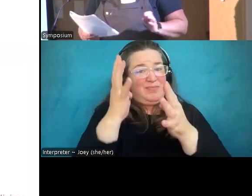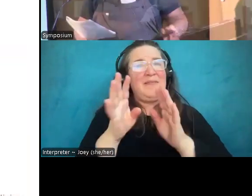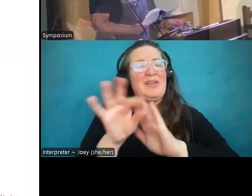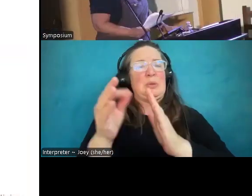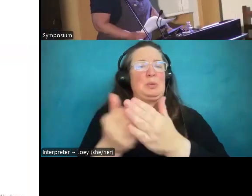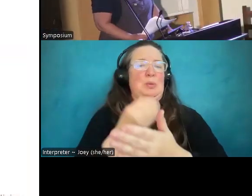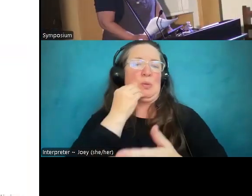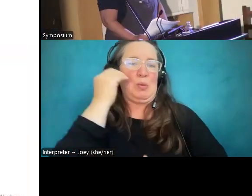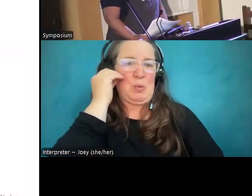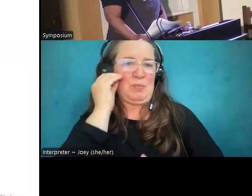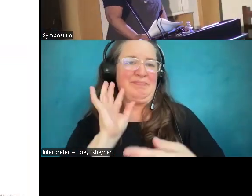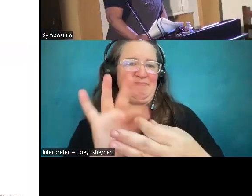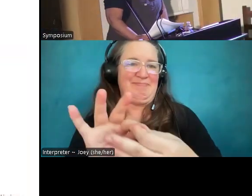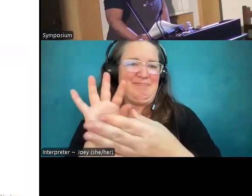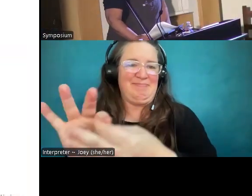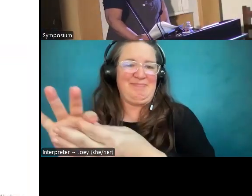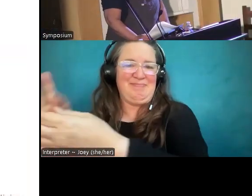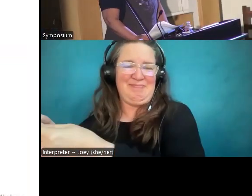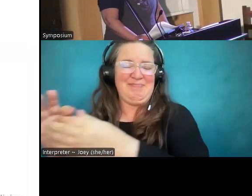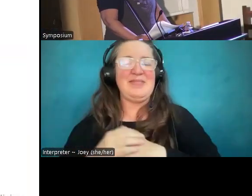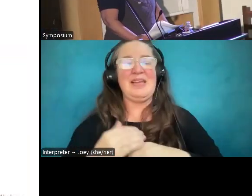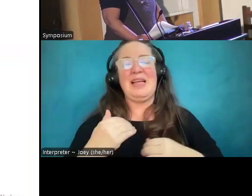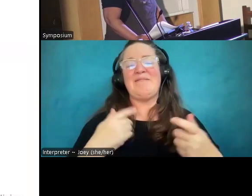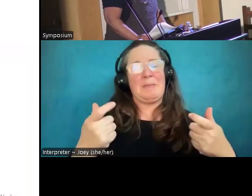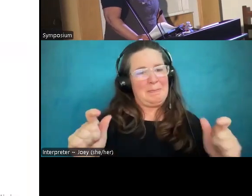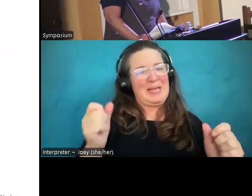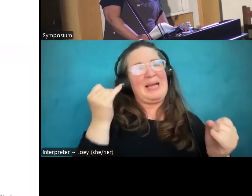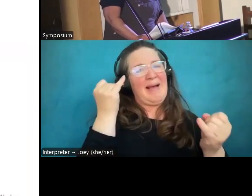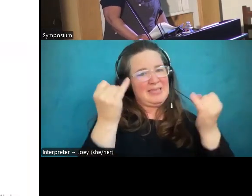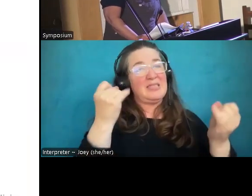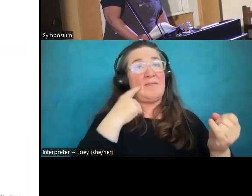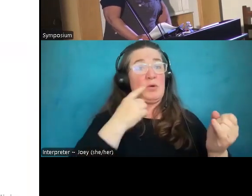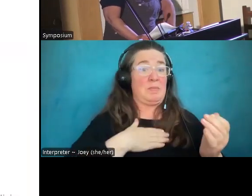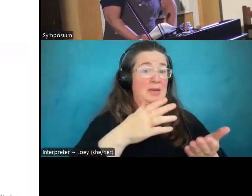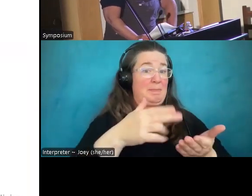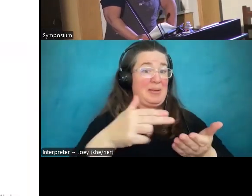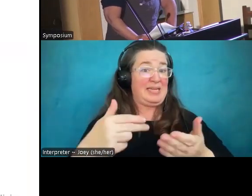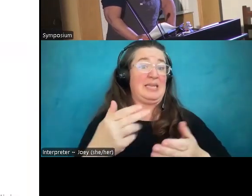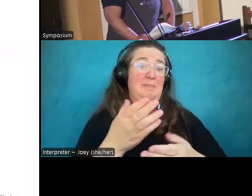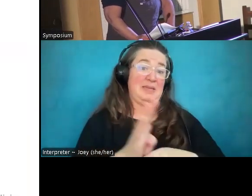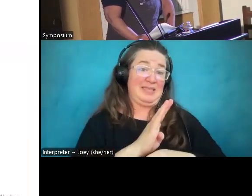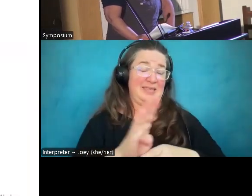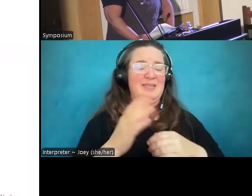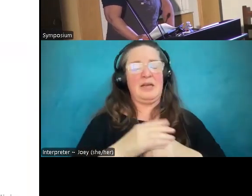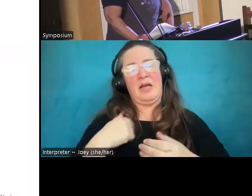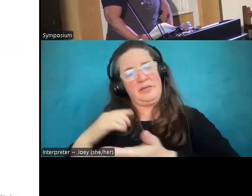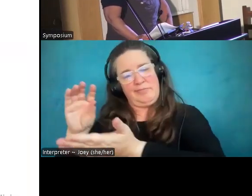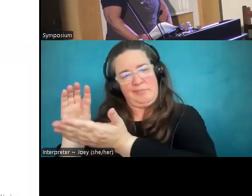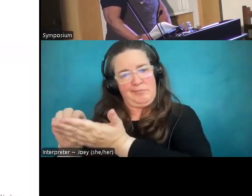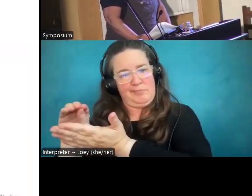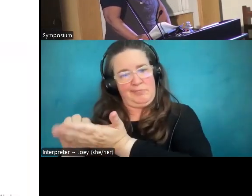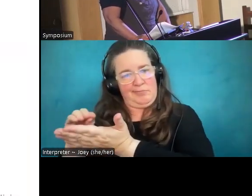I have big ideas for my painting business. I write them down so I don't forget them. I'm working at a very